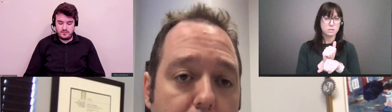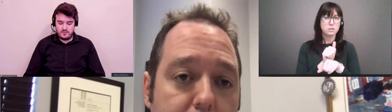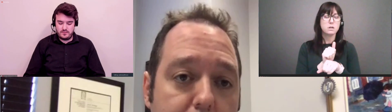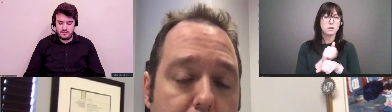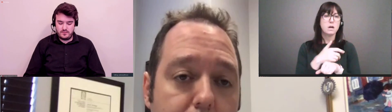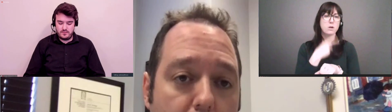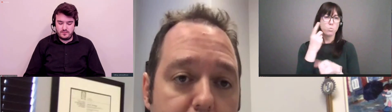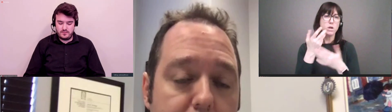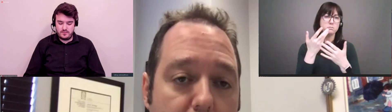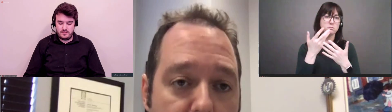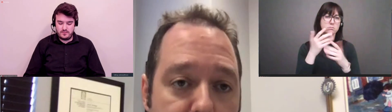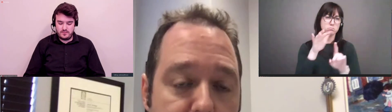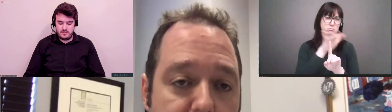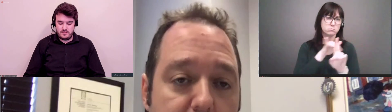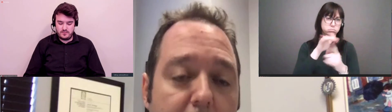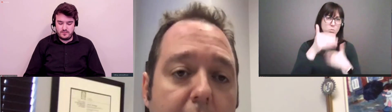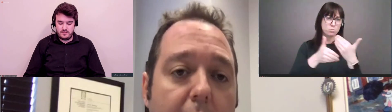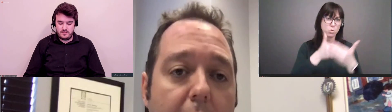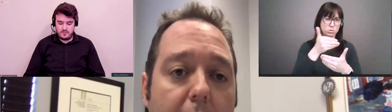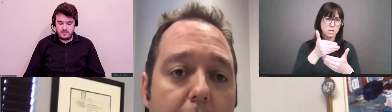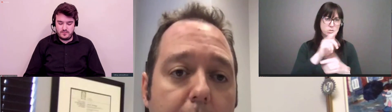screening process where those questions are asked.